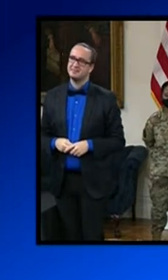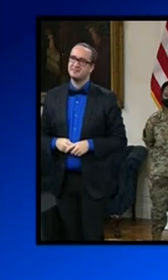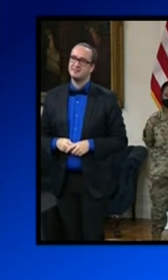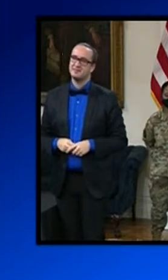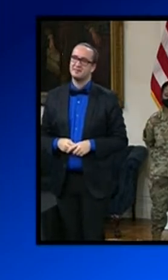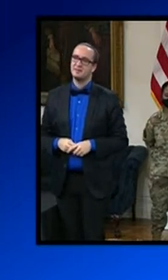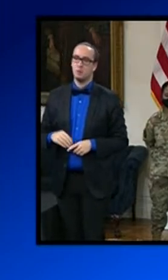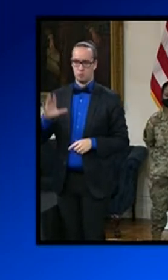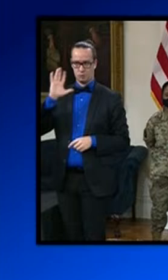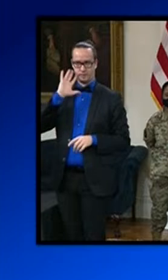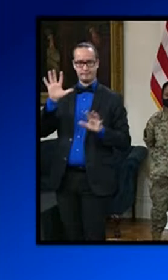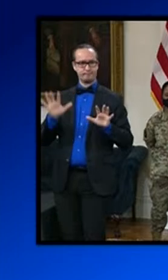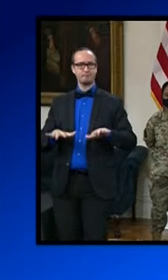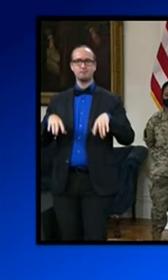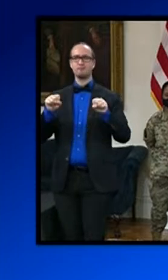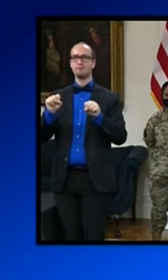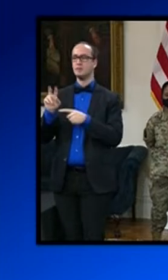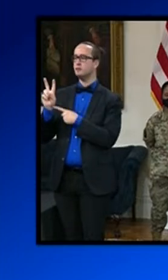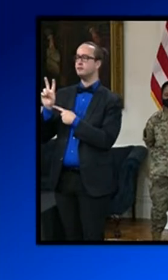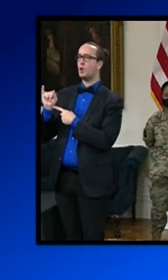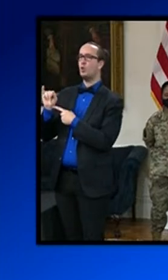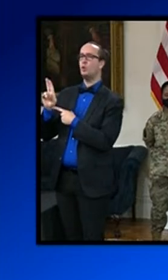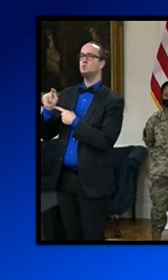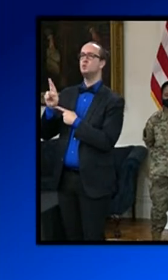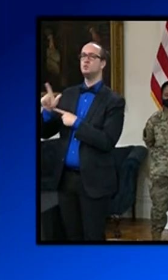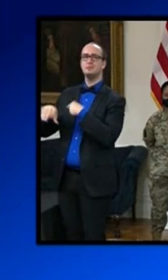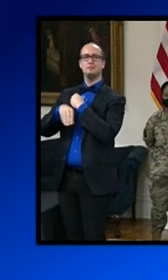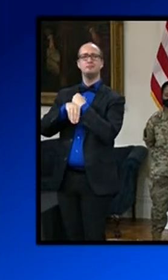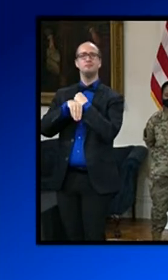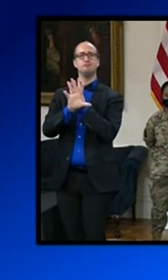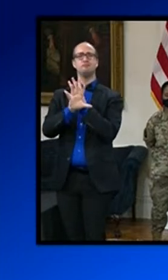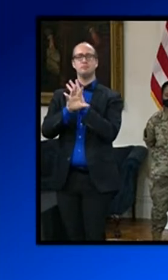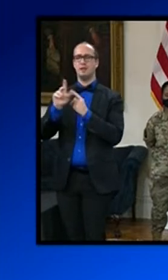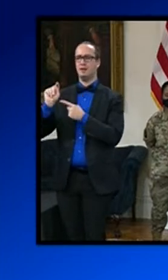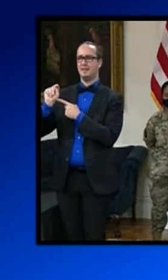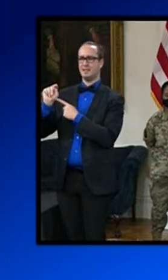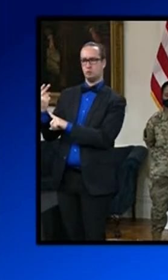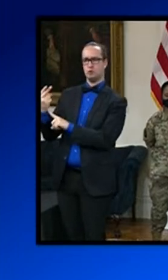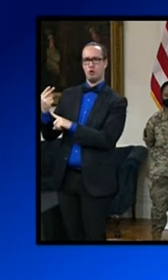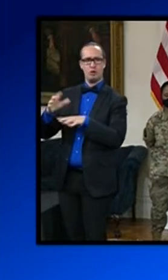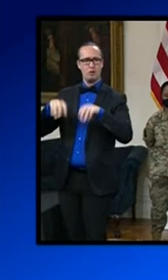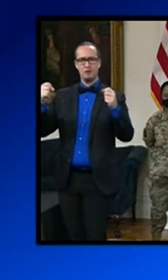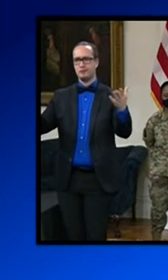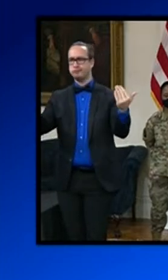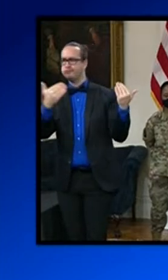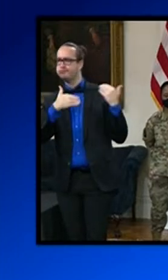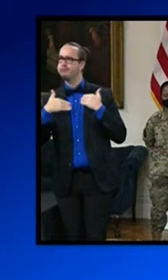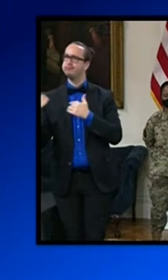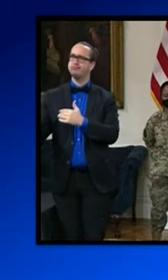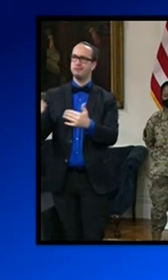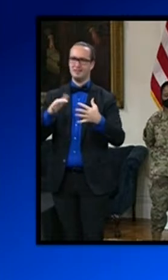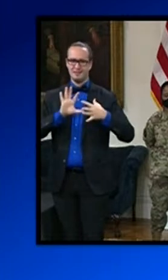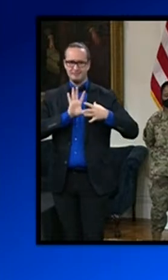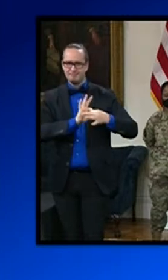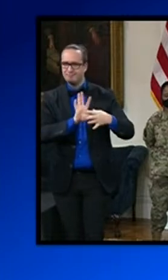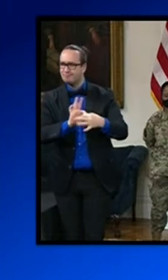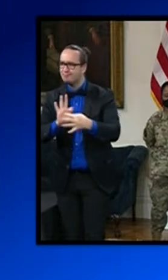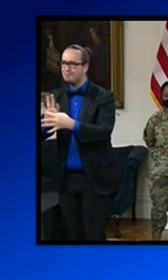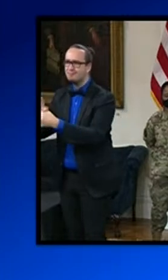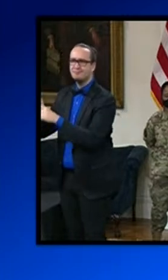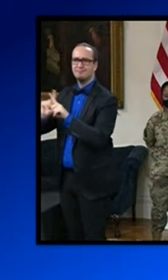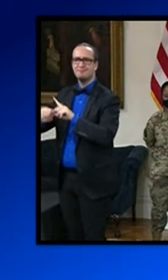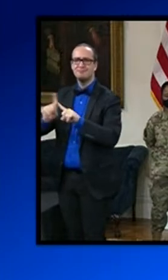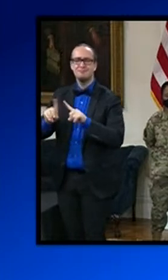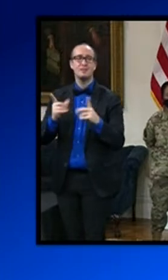marketing partnerships with numerous churches, nonprofits, and associations. To close the